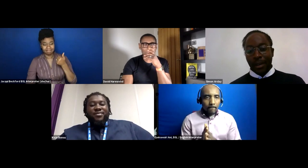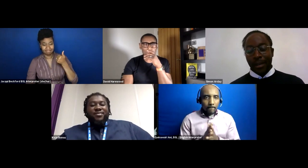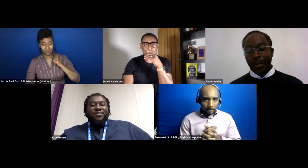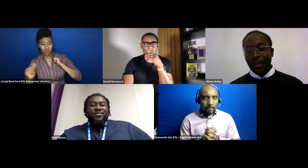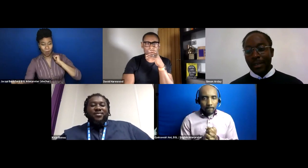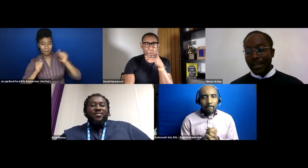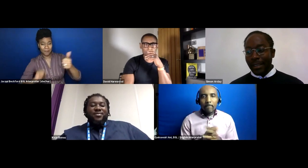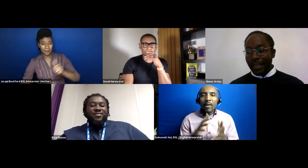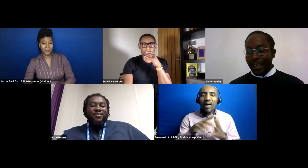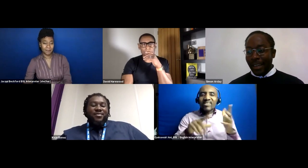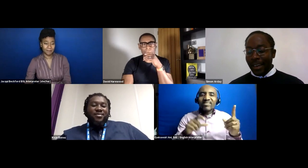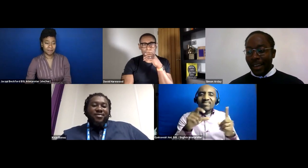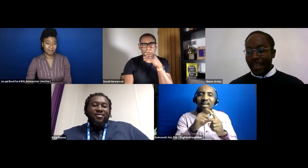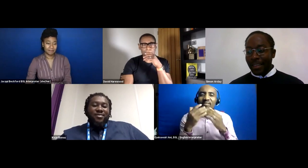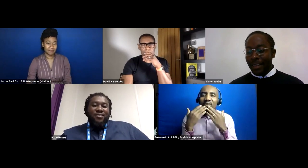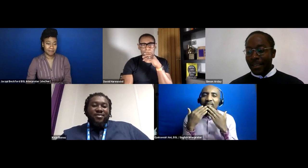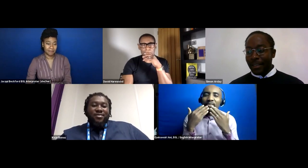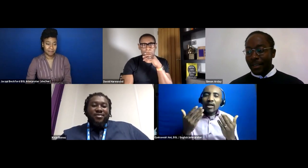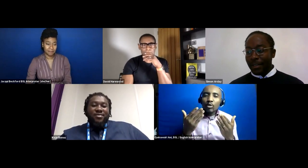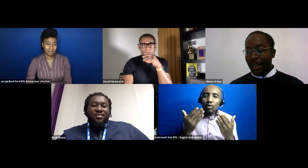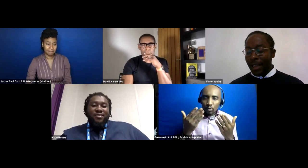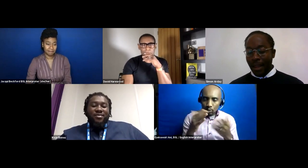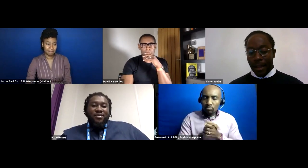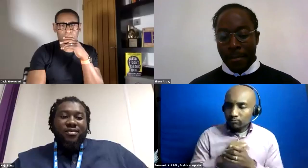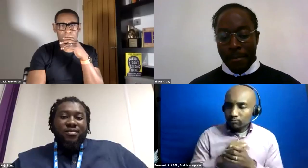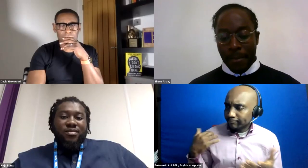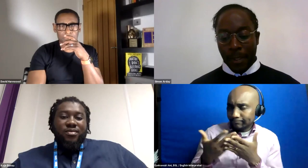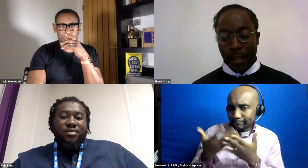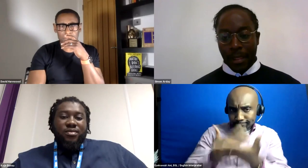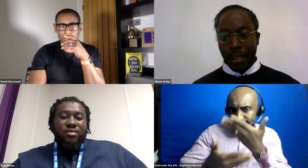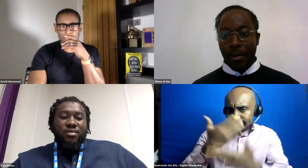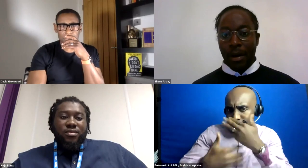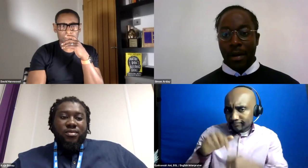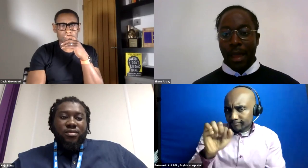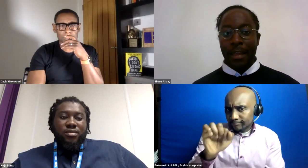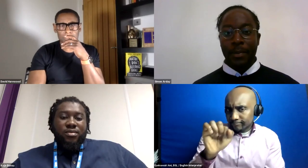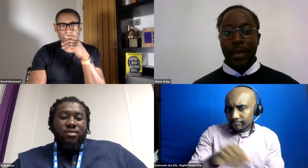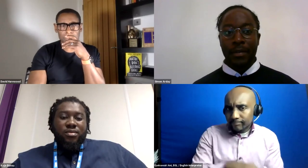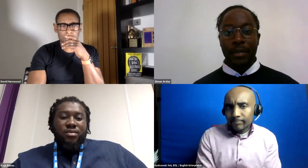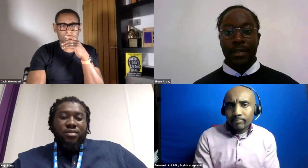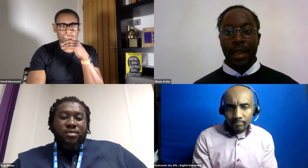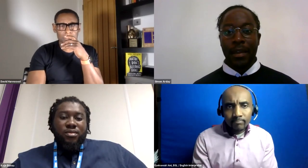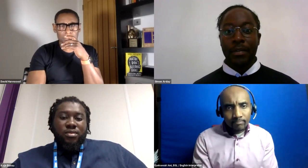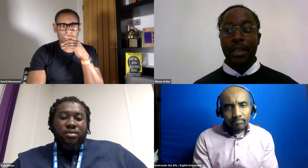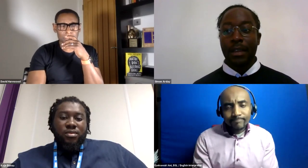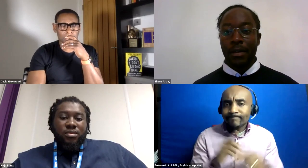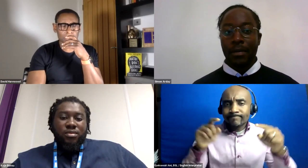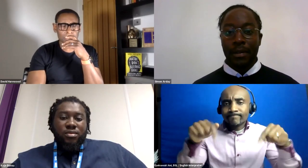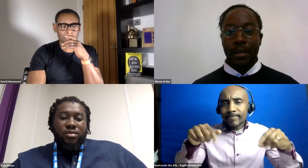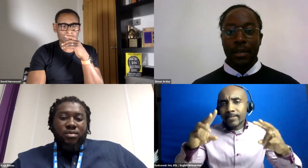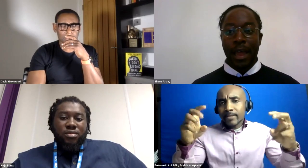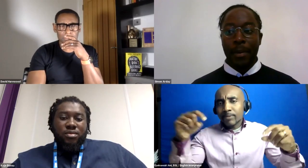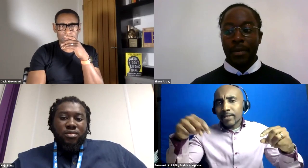Thank you for that, David. And as you say, there are aspects of this that